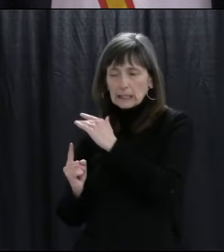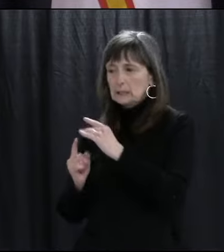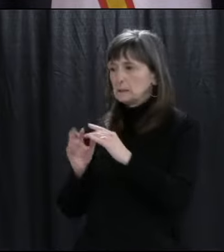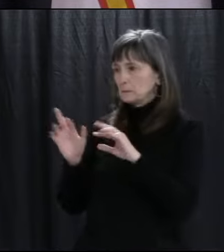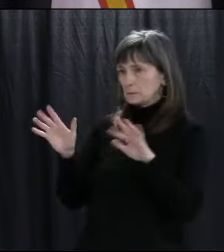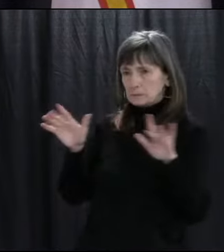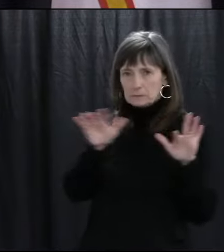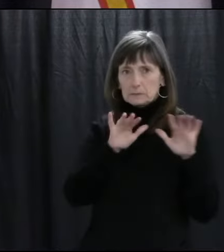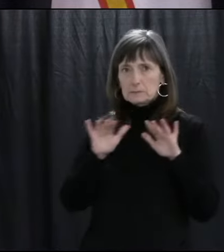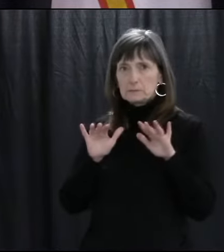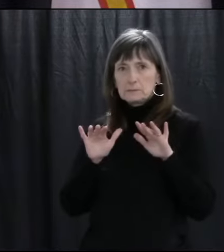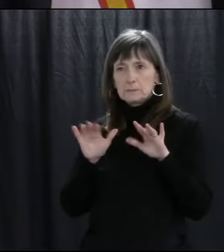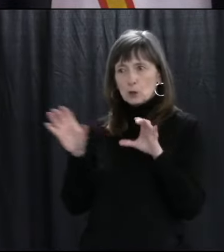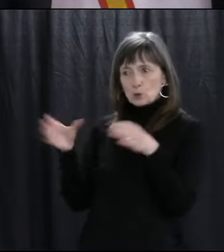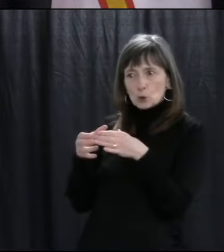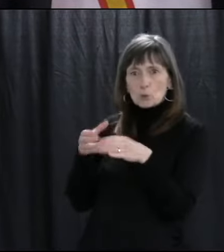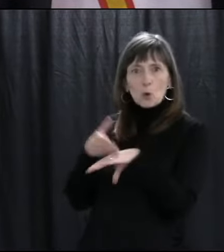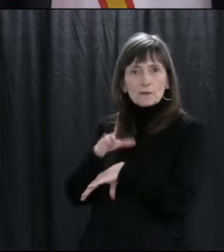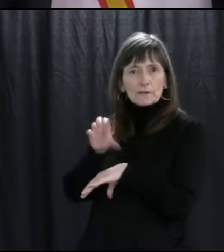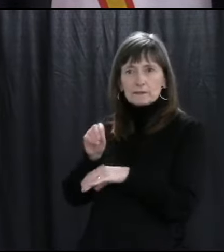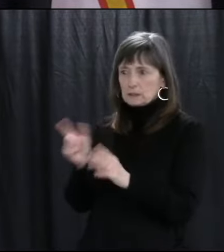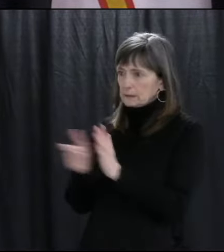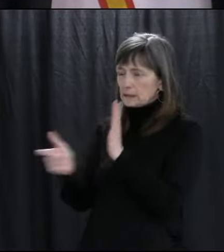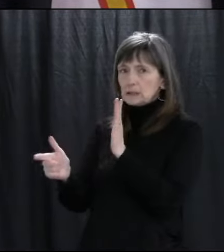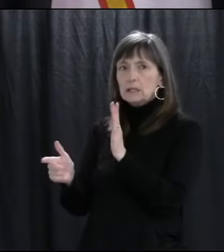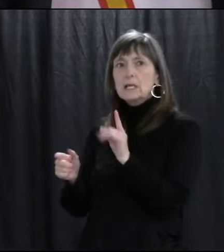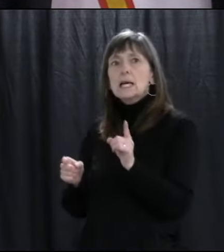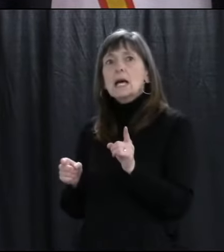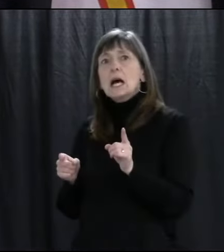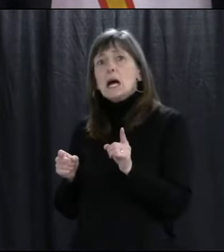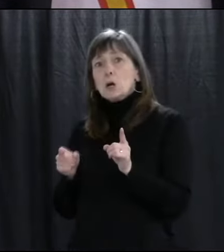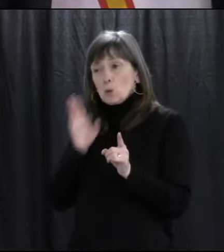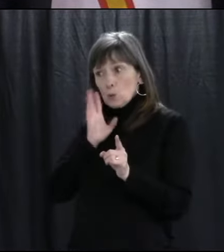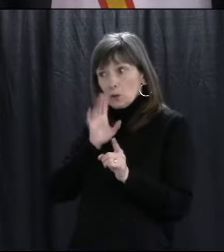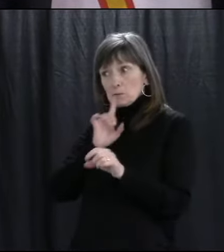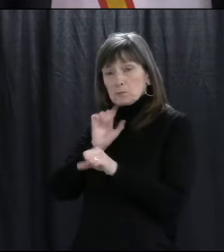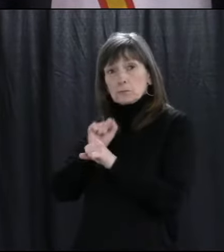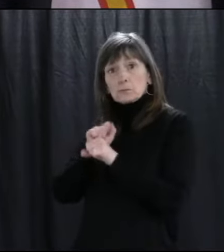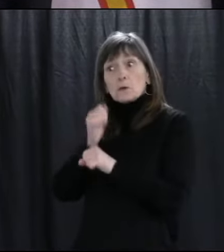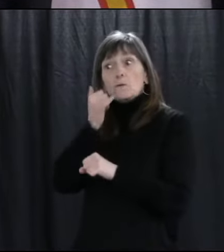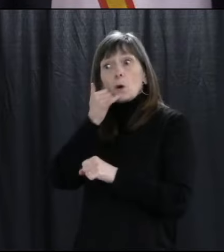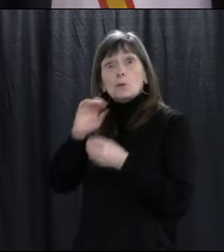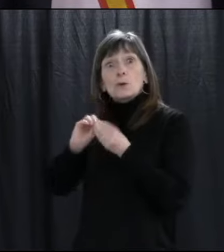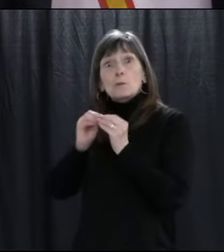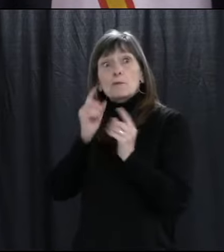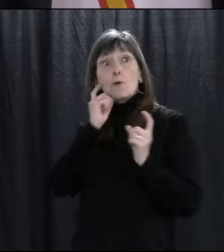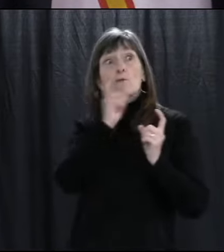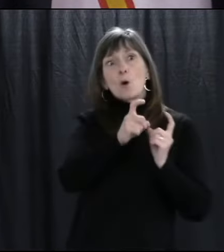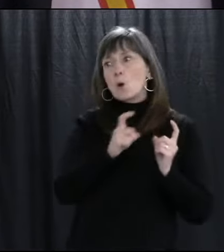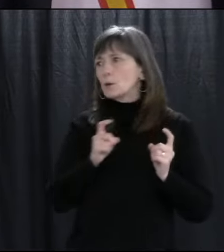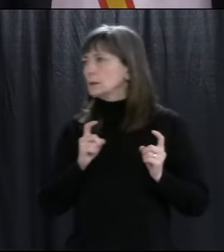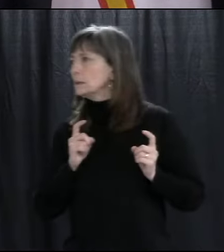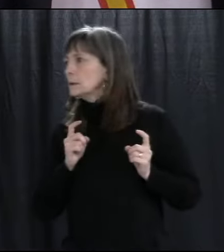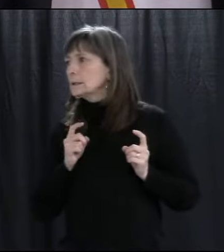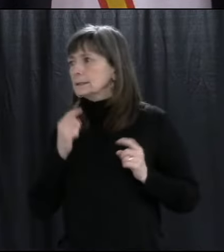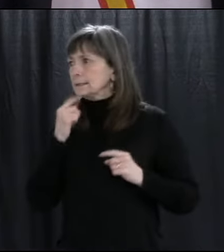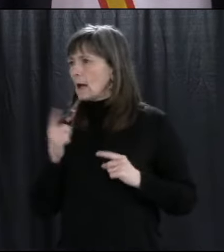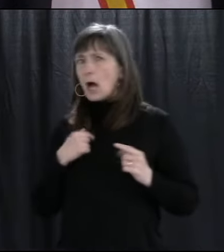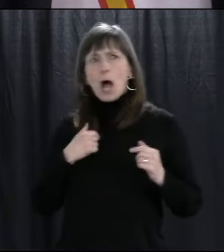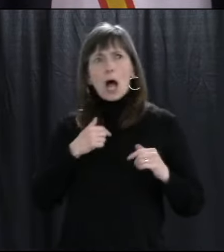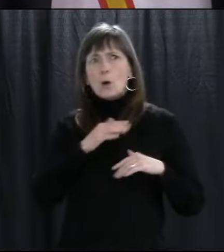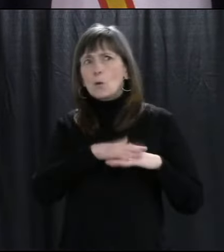emergency? Like we saw that first number come out, but that wasn't real. Is there going to be anything like that? At the moment, there's no plans to have something like